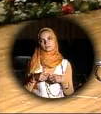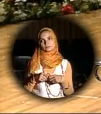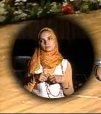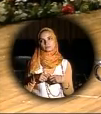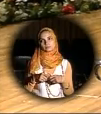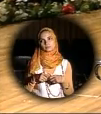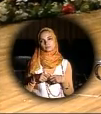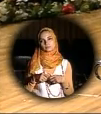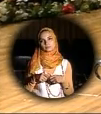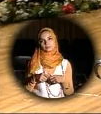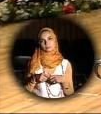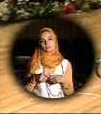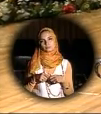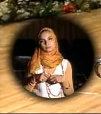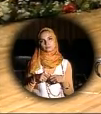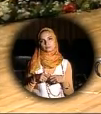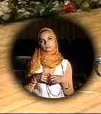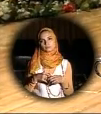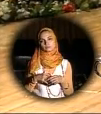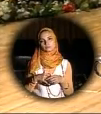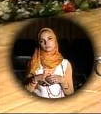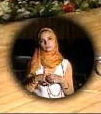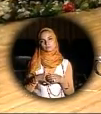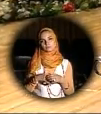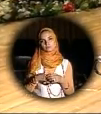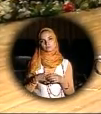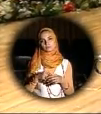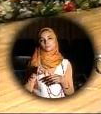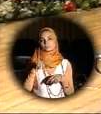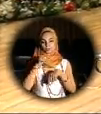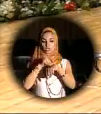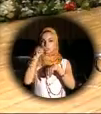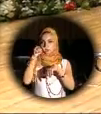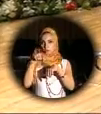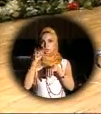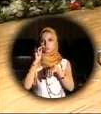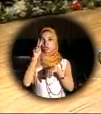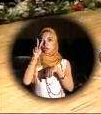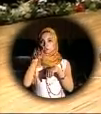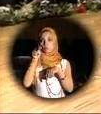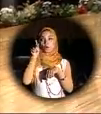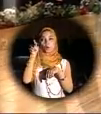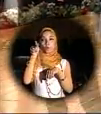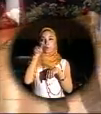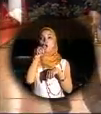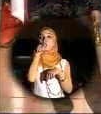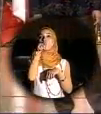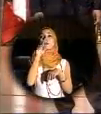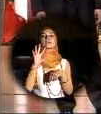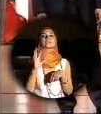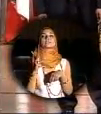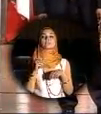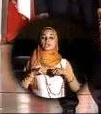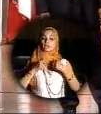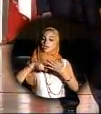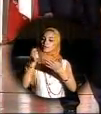Now we go to see just the email application. Now Mr. Diamante can write, send, receive emails by himself without the